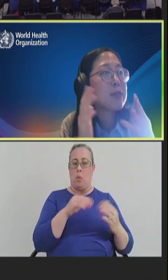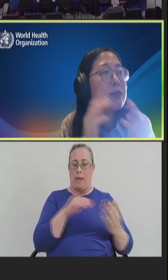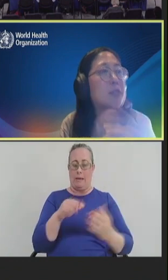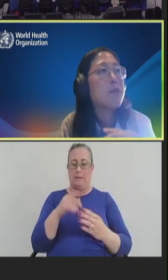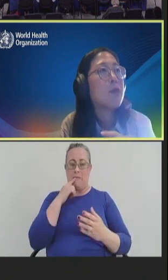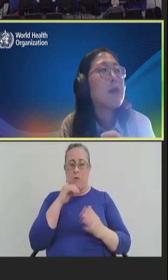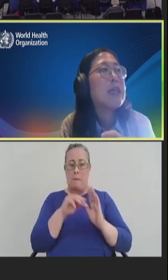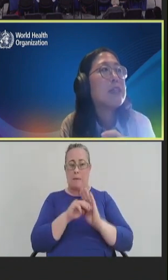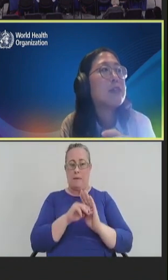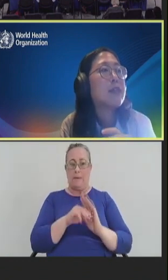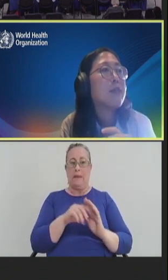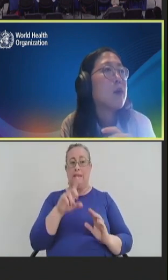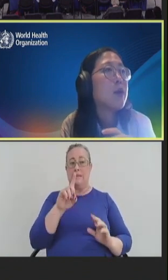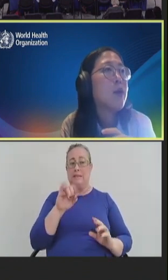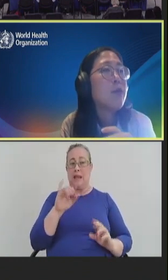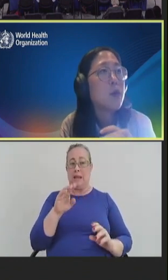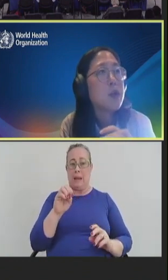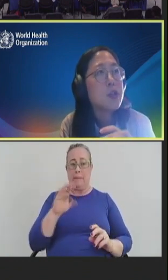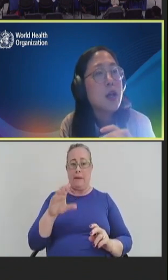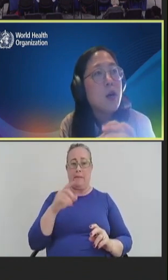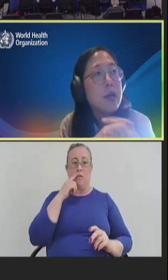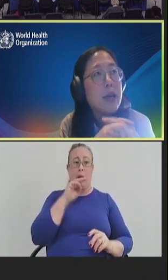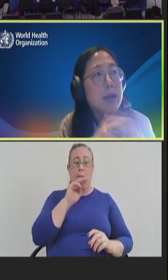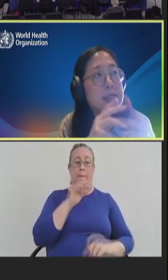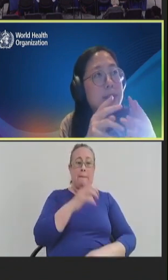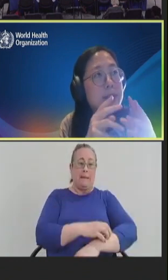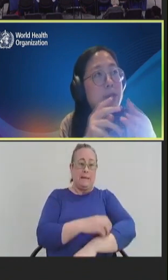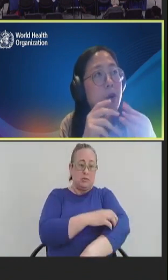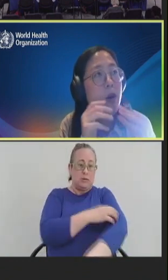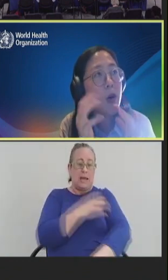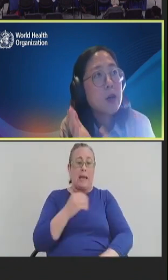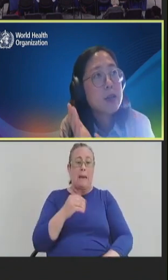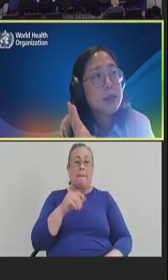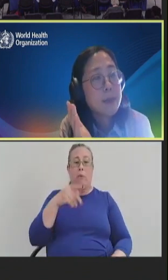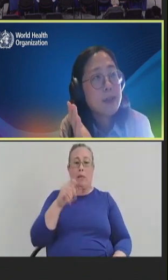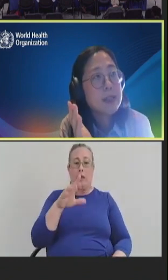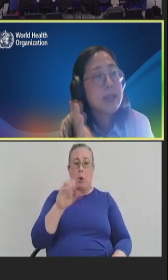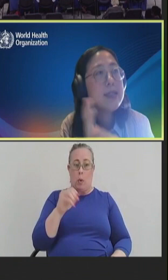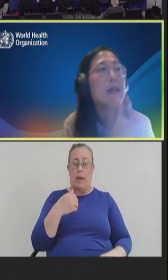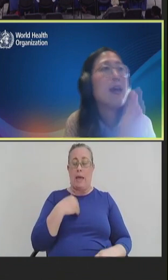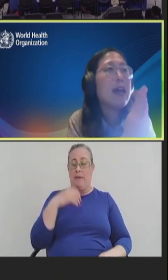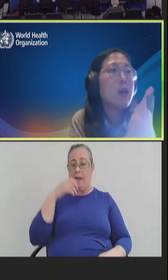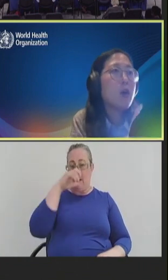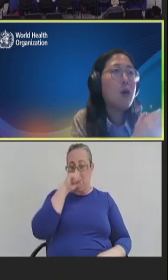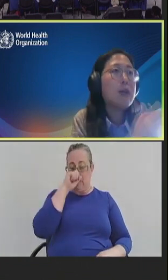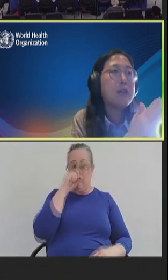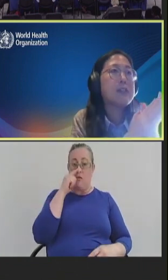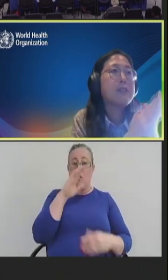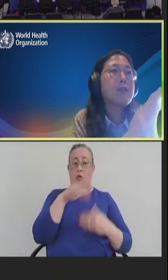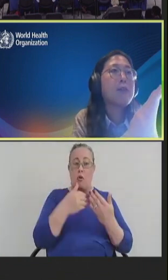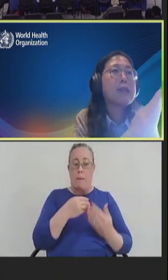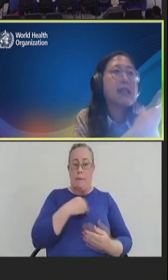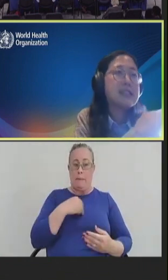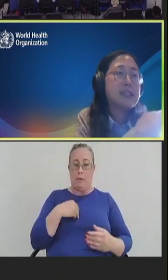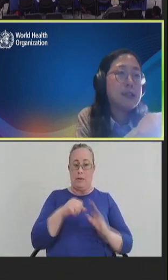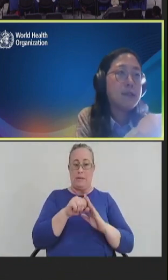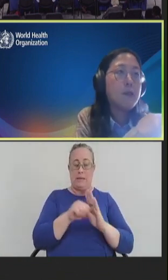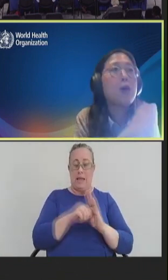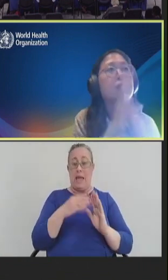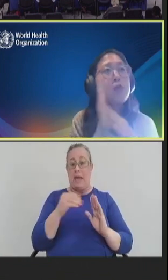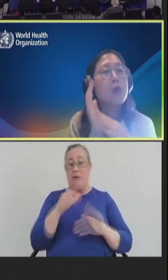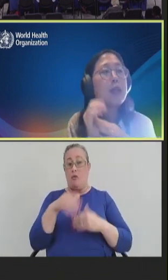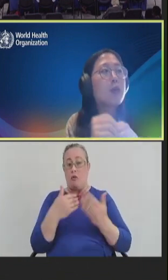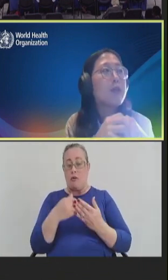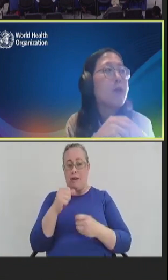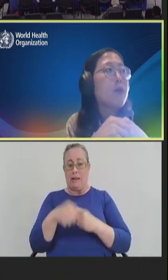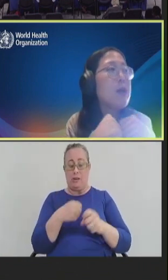dynamic transmission for the measles and polio, for which we have estimates for all member states and all years from